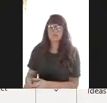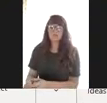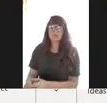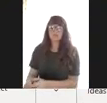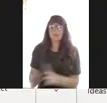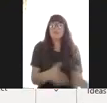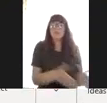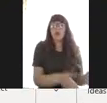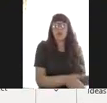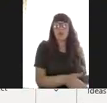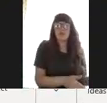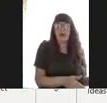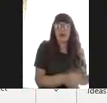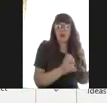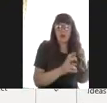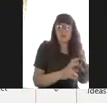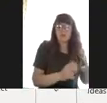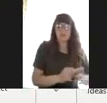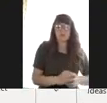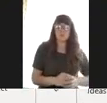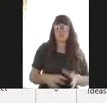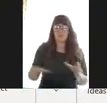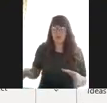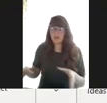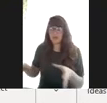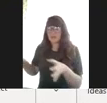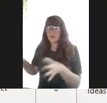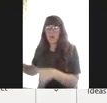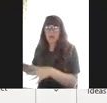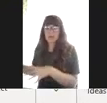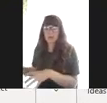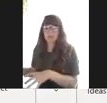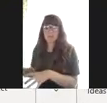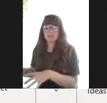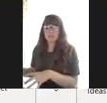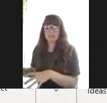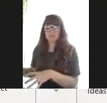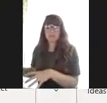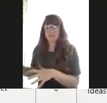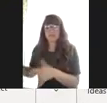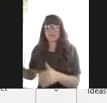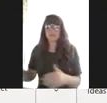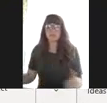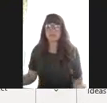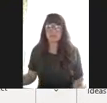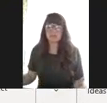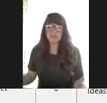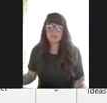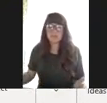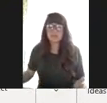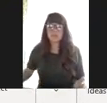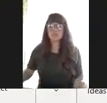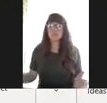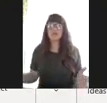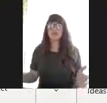us. Even though we were that unrighteous person, we were that not good person, he still chose to do it.